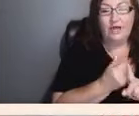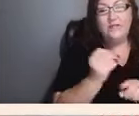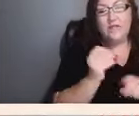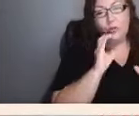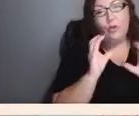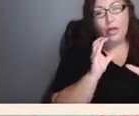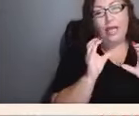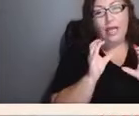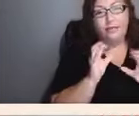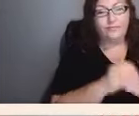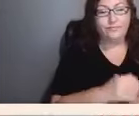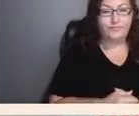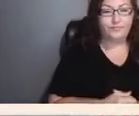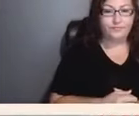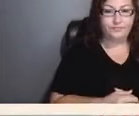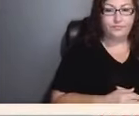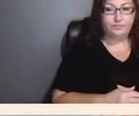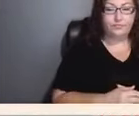ones.